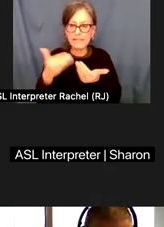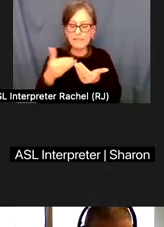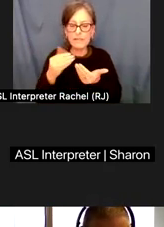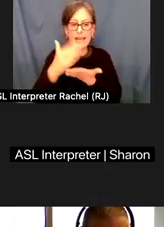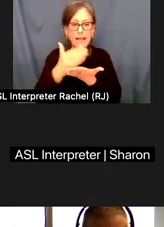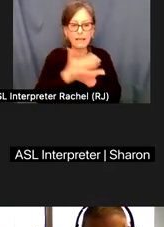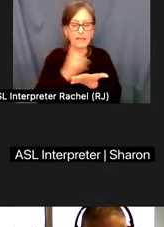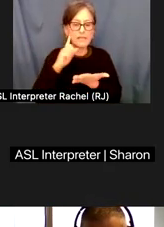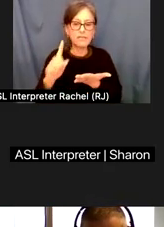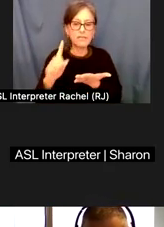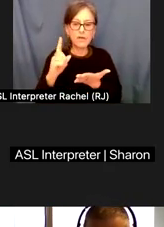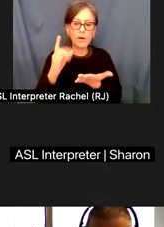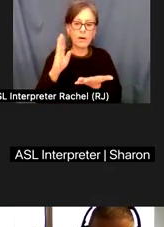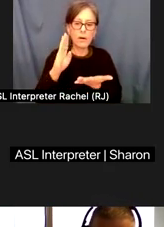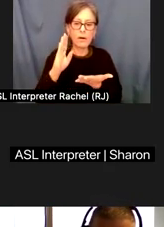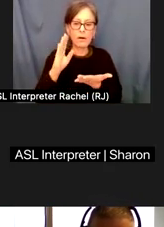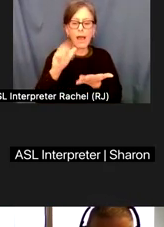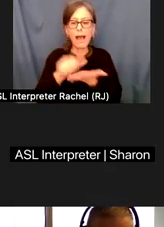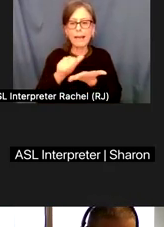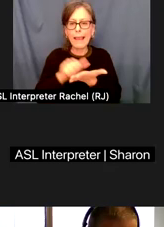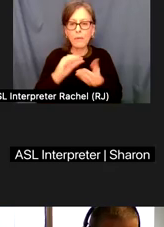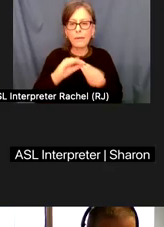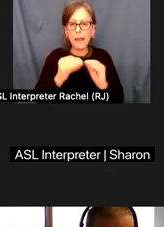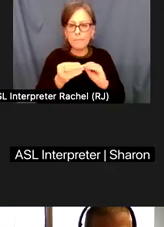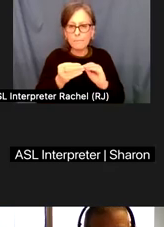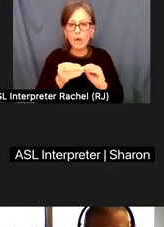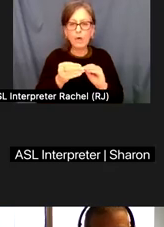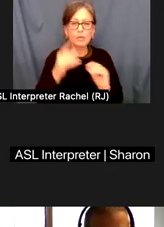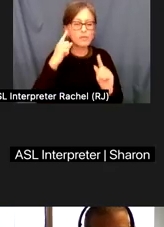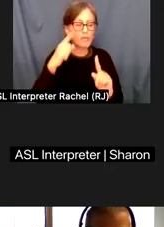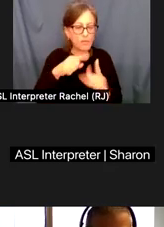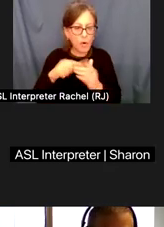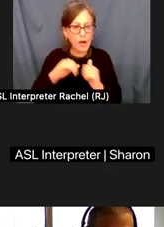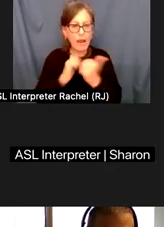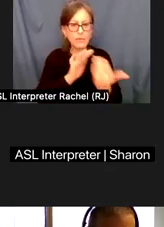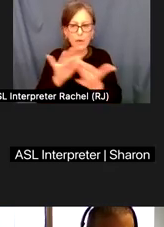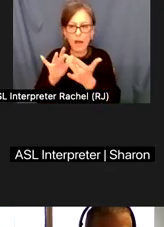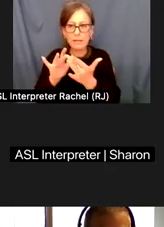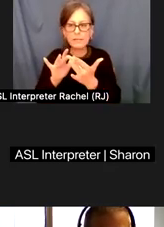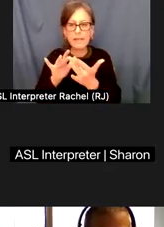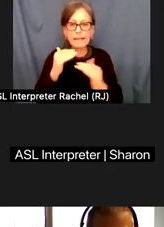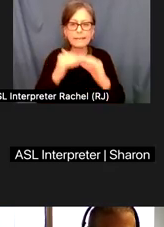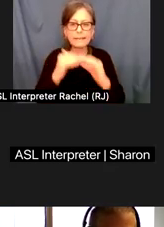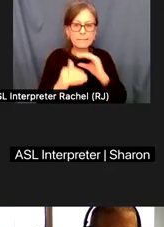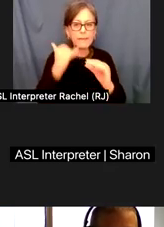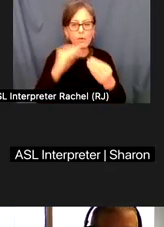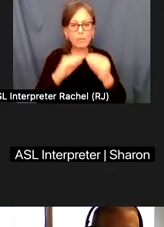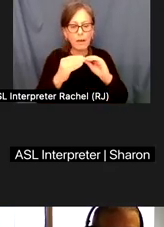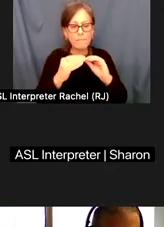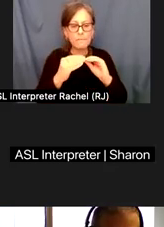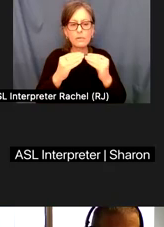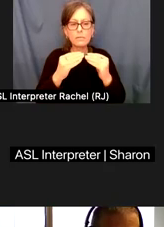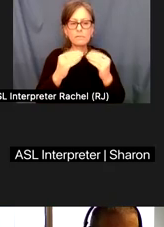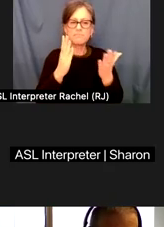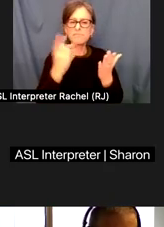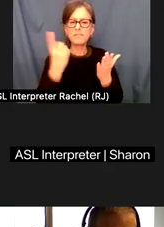of your institutions, what it's for, how to contact them, an address, a phone or email or a website,